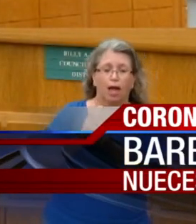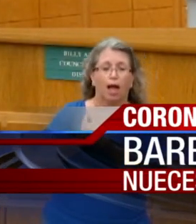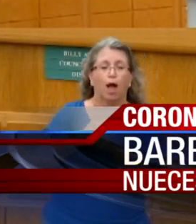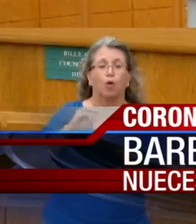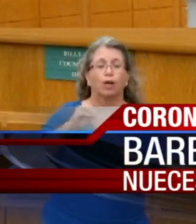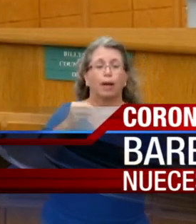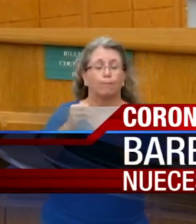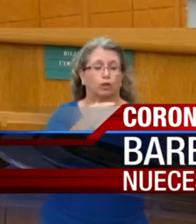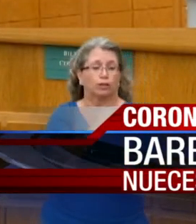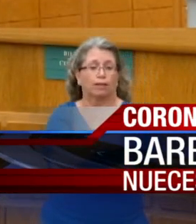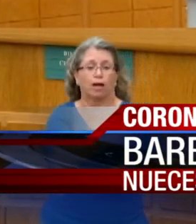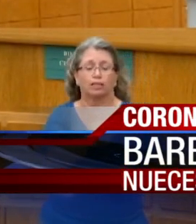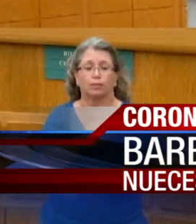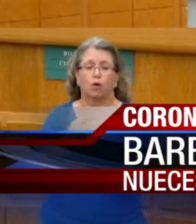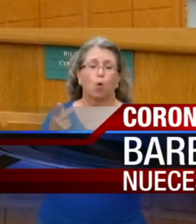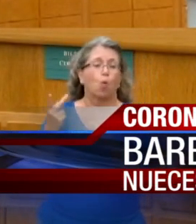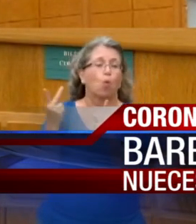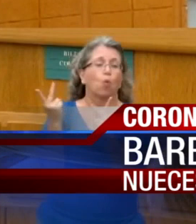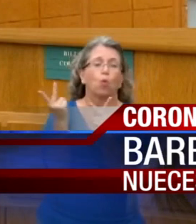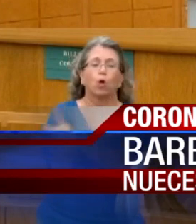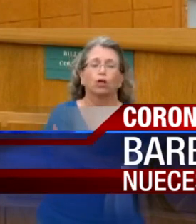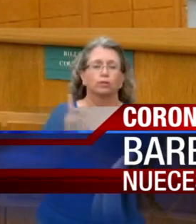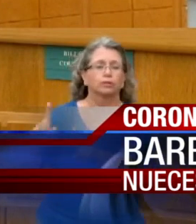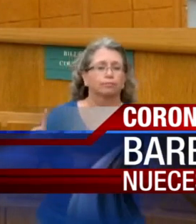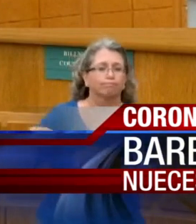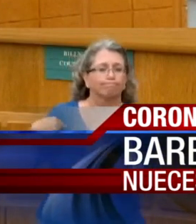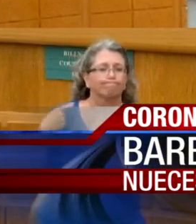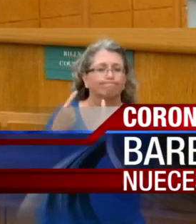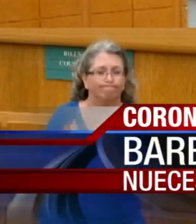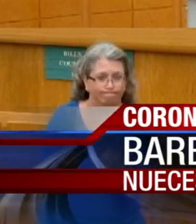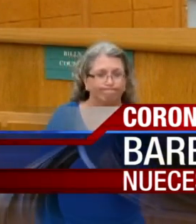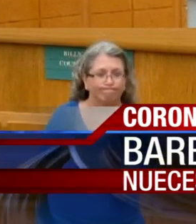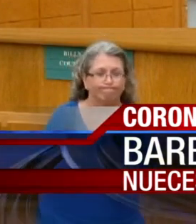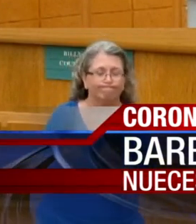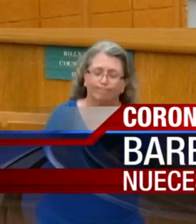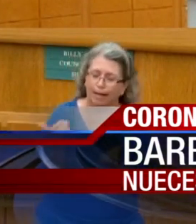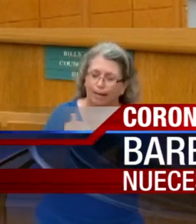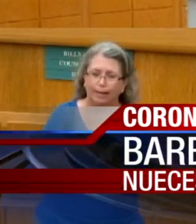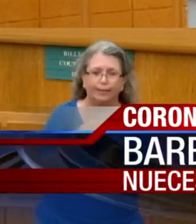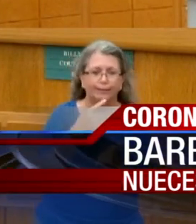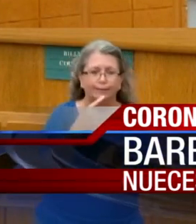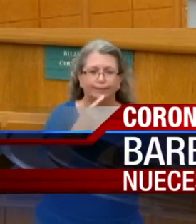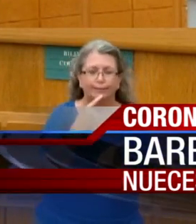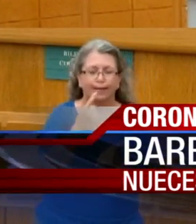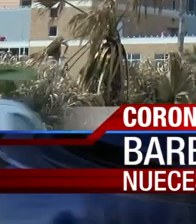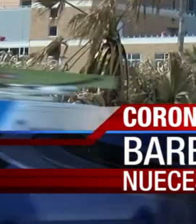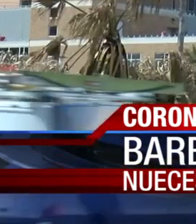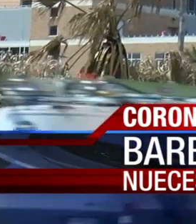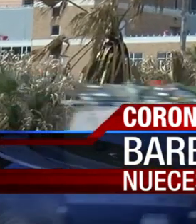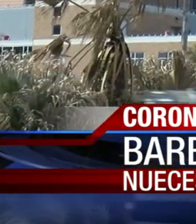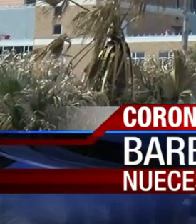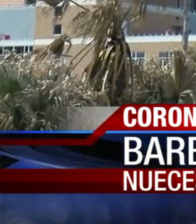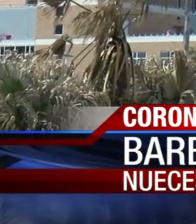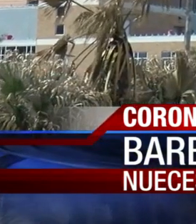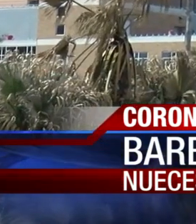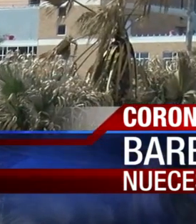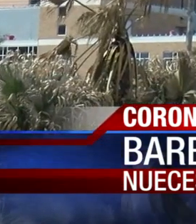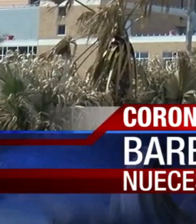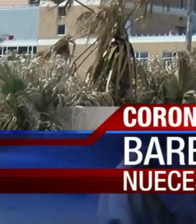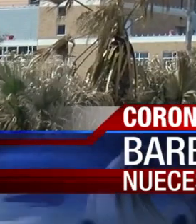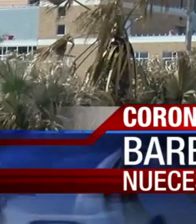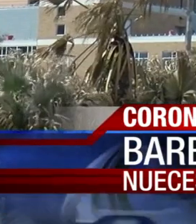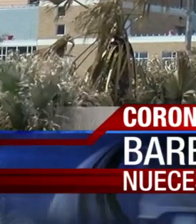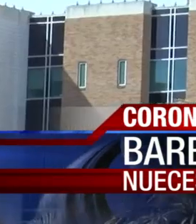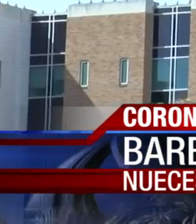the worst they have ever been. Let me repeat that. They are the worst they have ever been. The new numbers